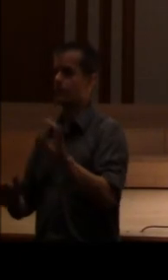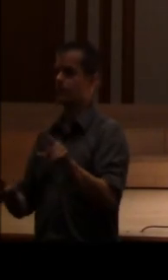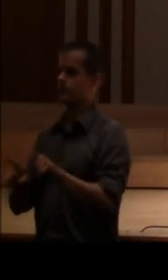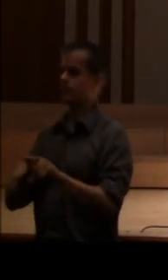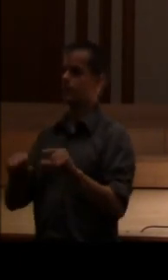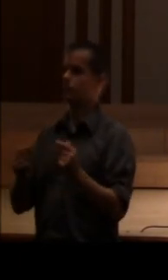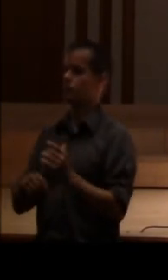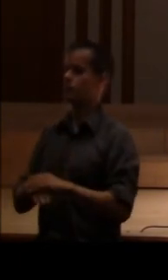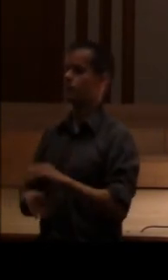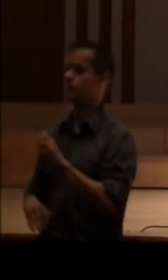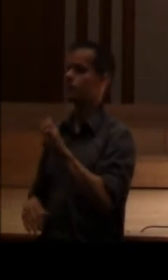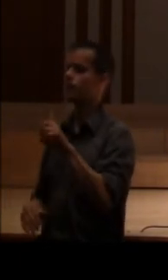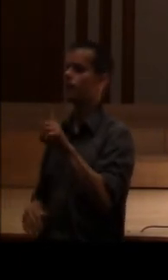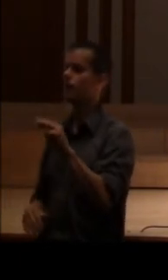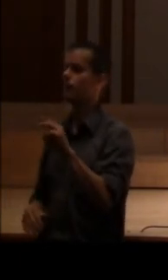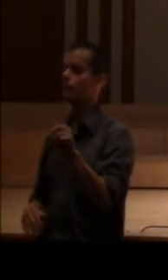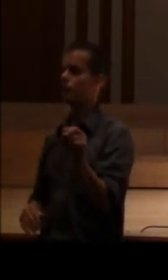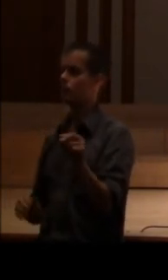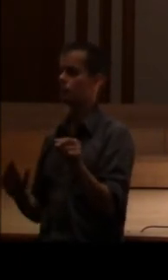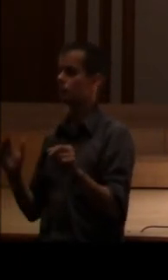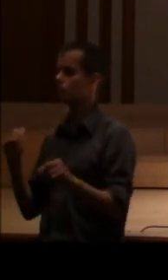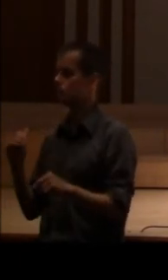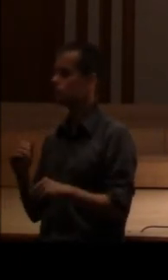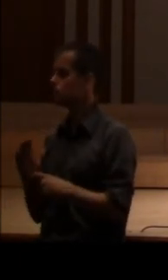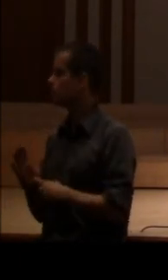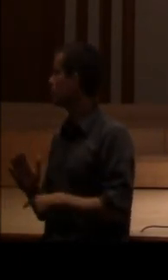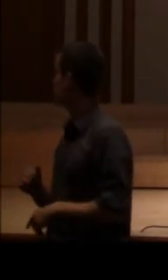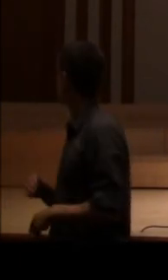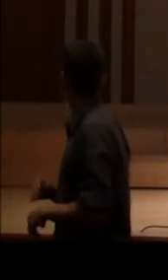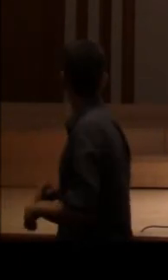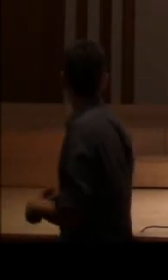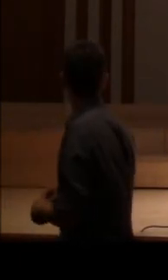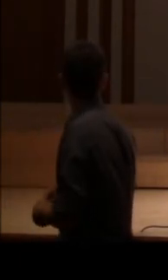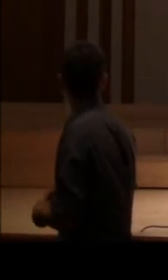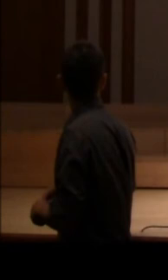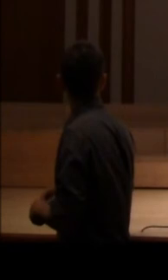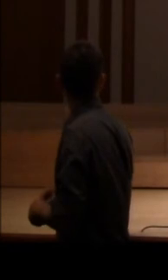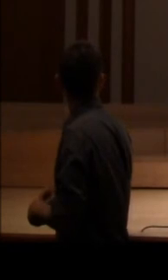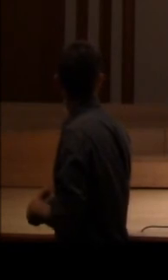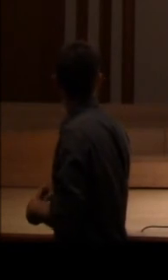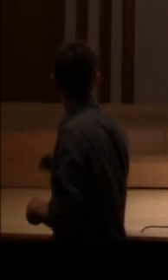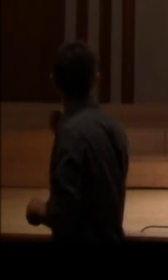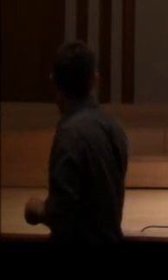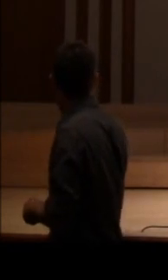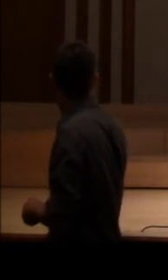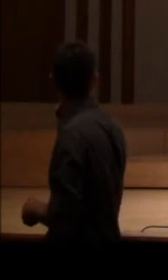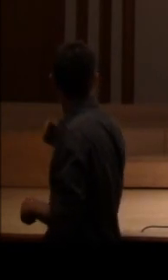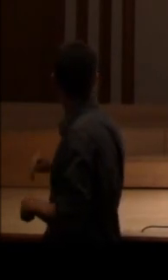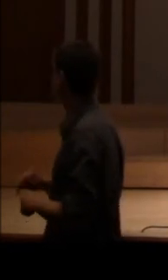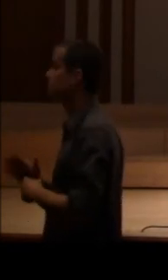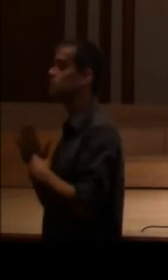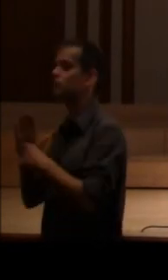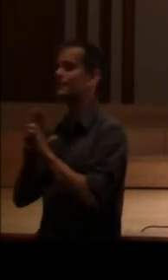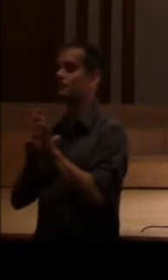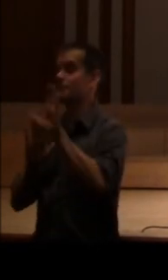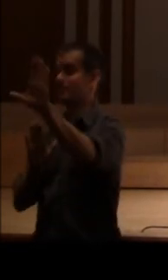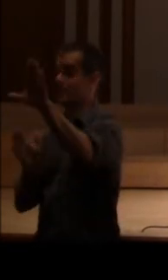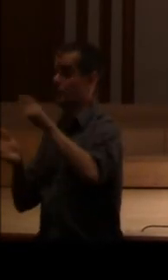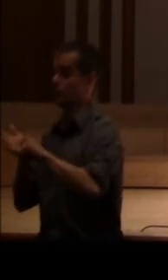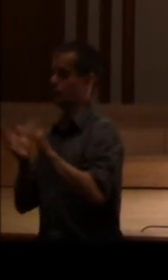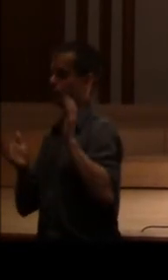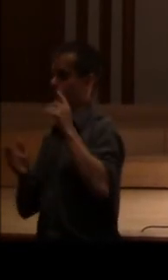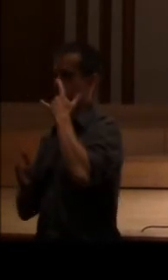was on the Edmodo page. These lovely students at Vincent Farm. And just to show you a little example of what their writing looked